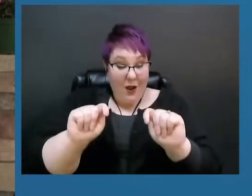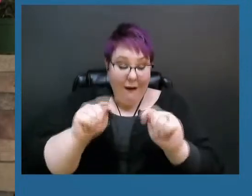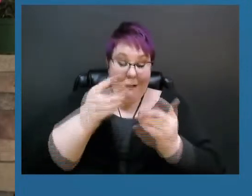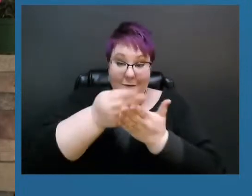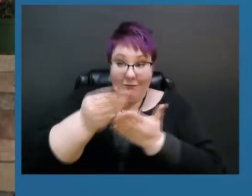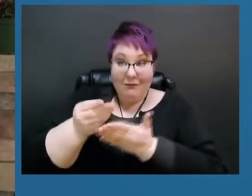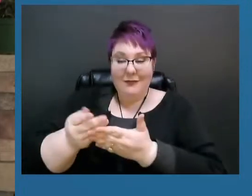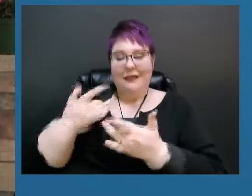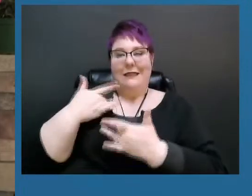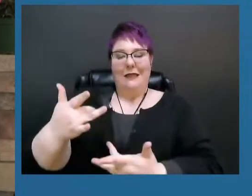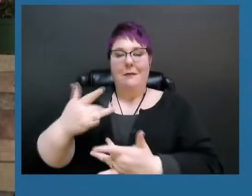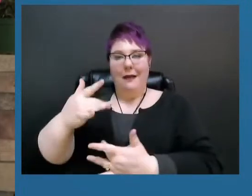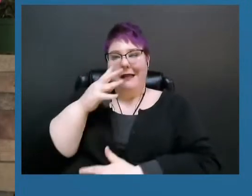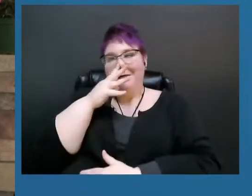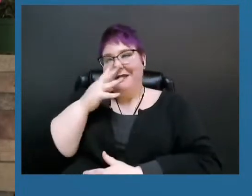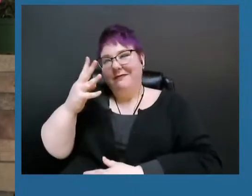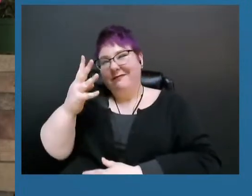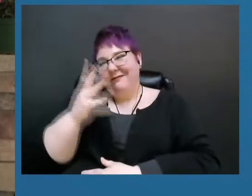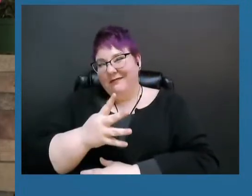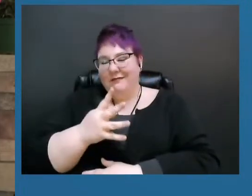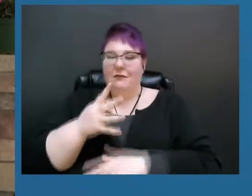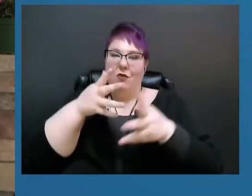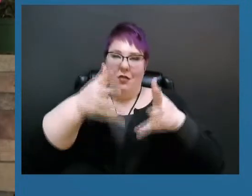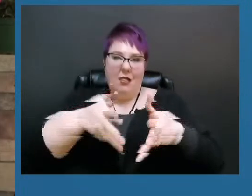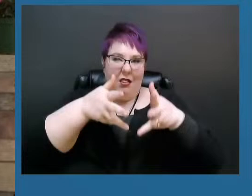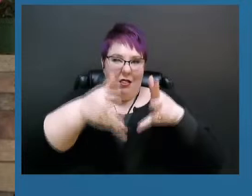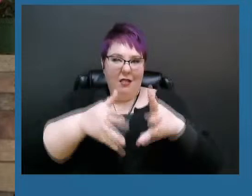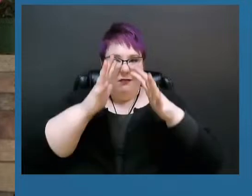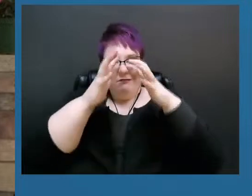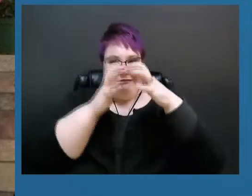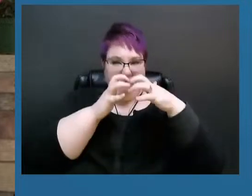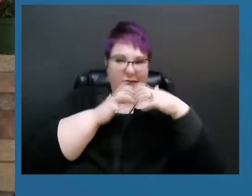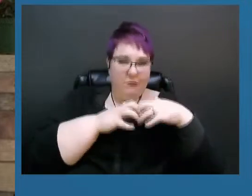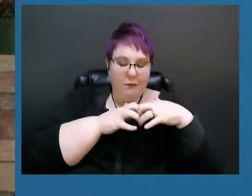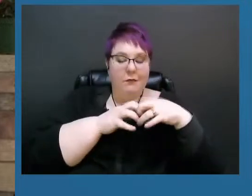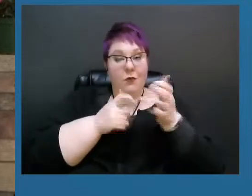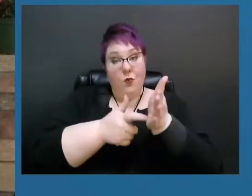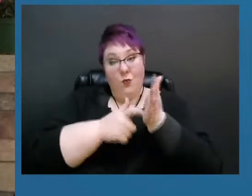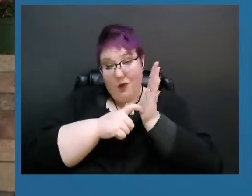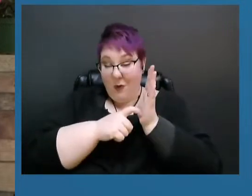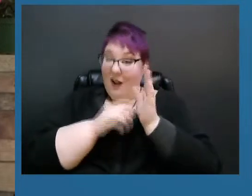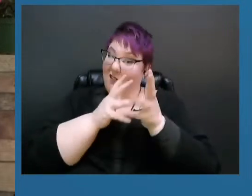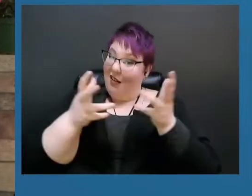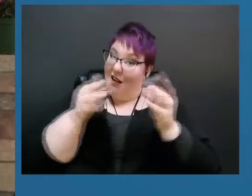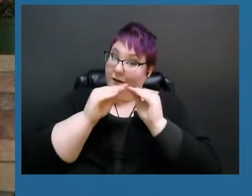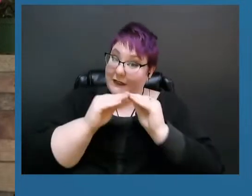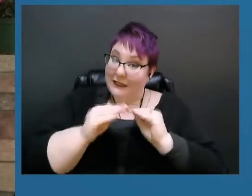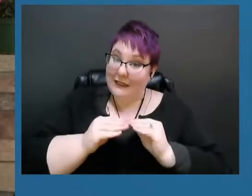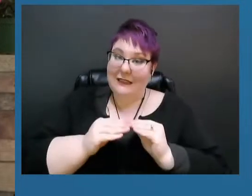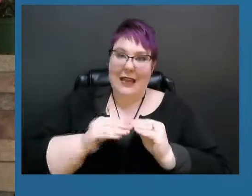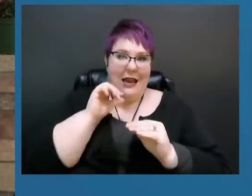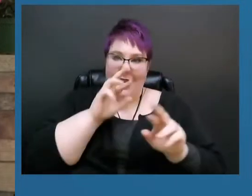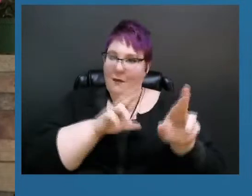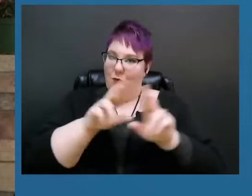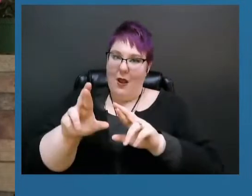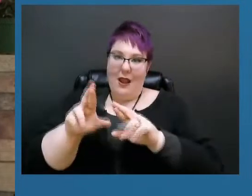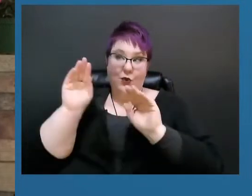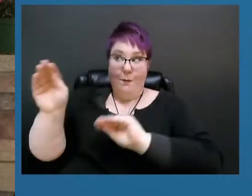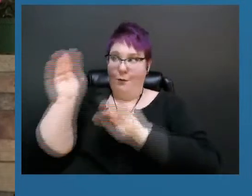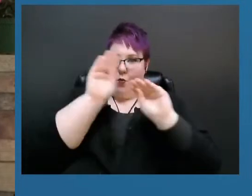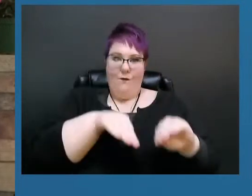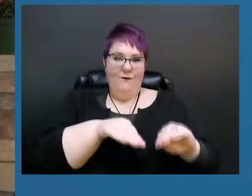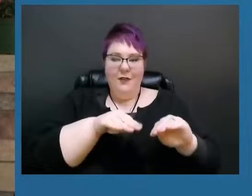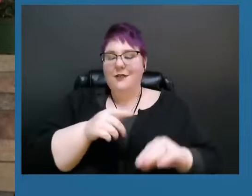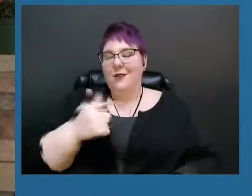that have been neglected. They require extensive repairs, and they are far from ready to be moved in by first-time homebuyers. So we're not directly